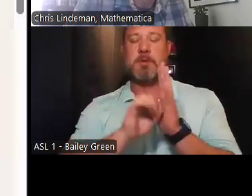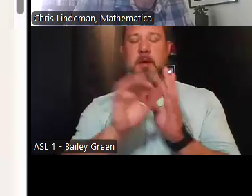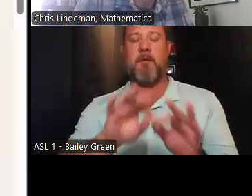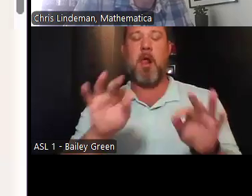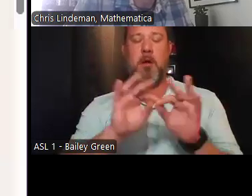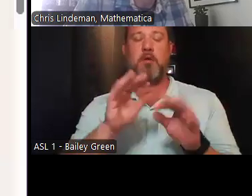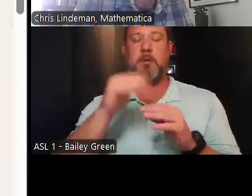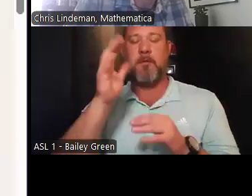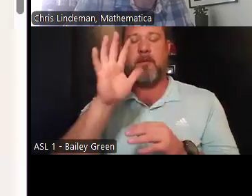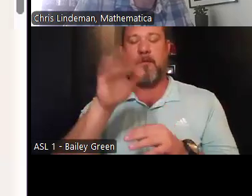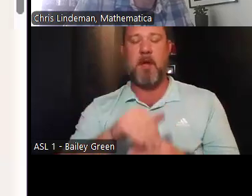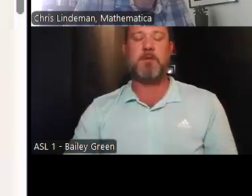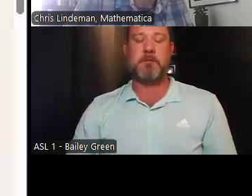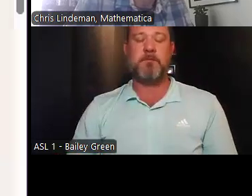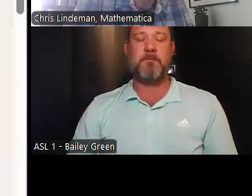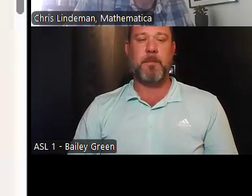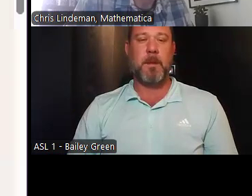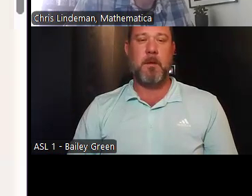above 5,000 users.